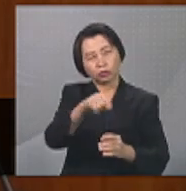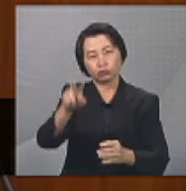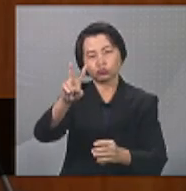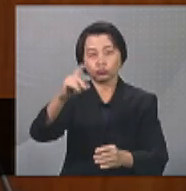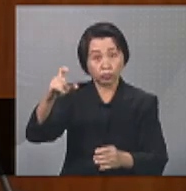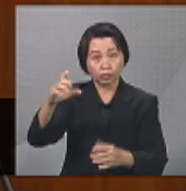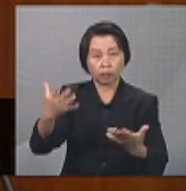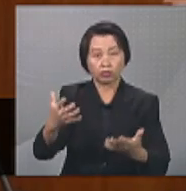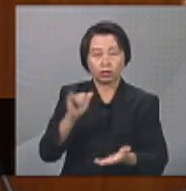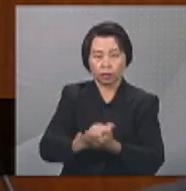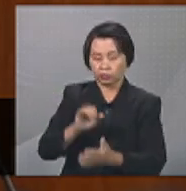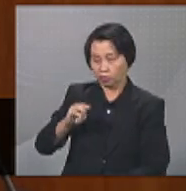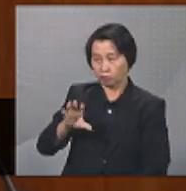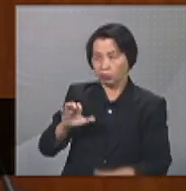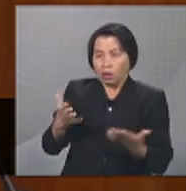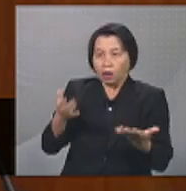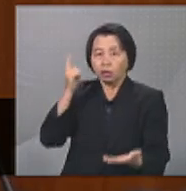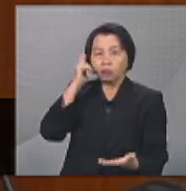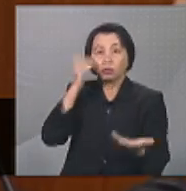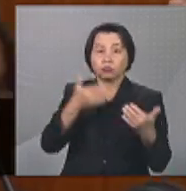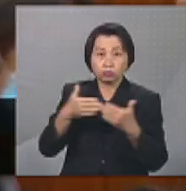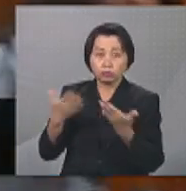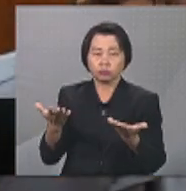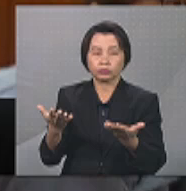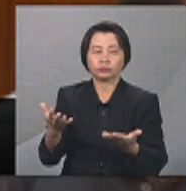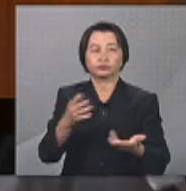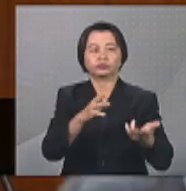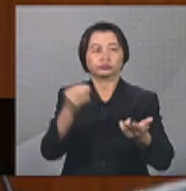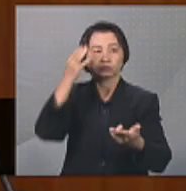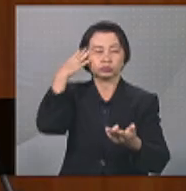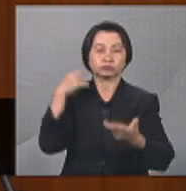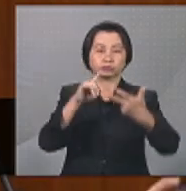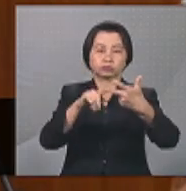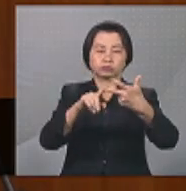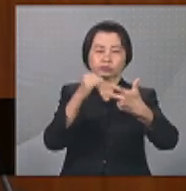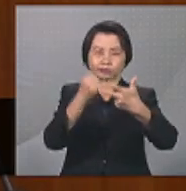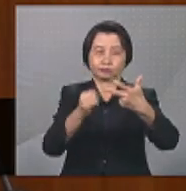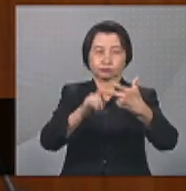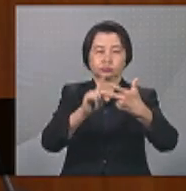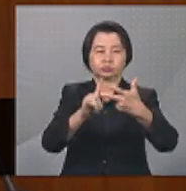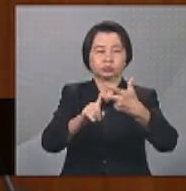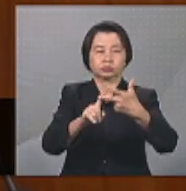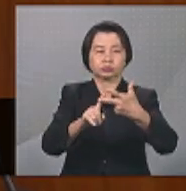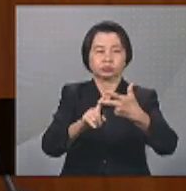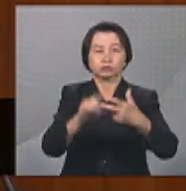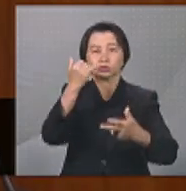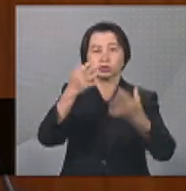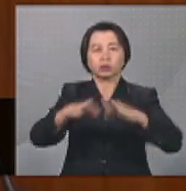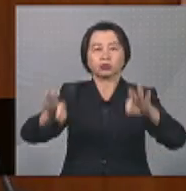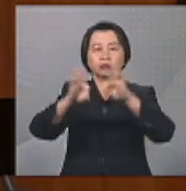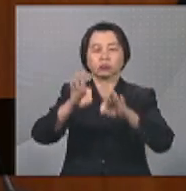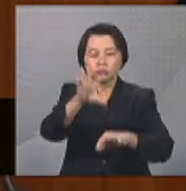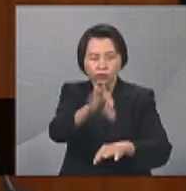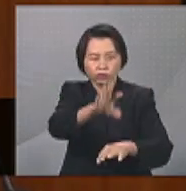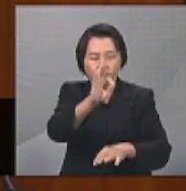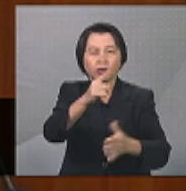the MOH think about this? And third, last one. Why is it important to find out what are